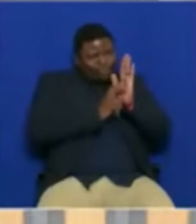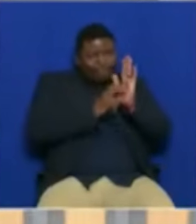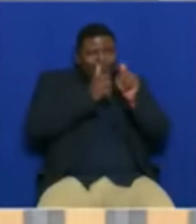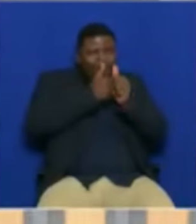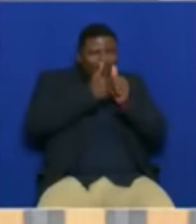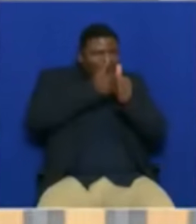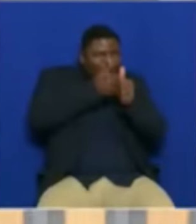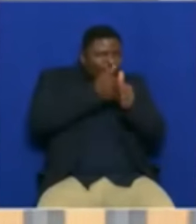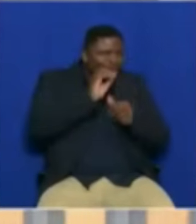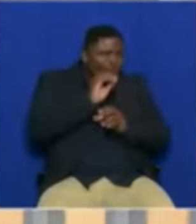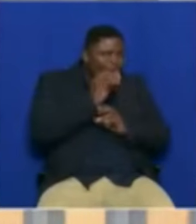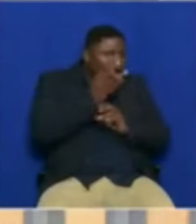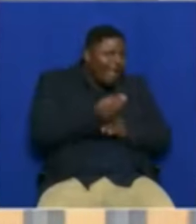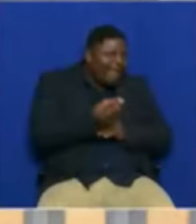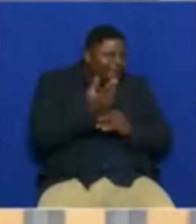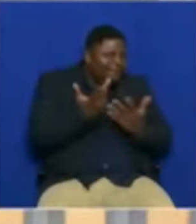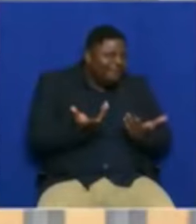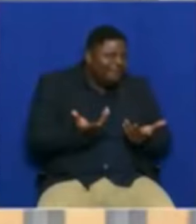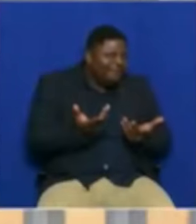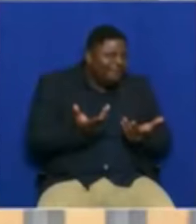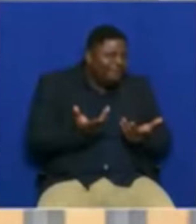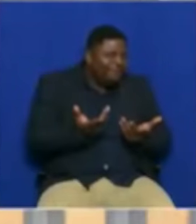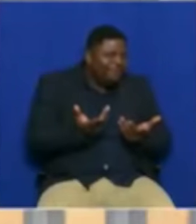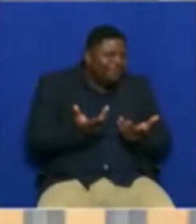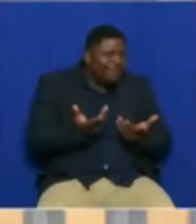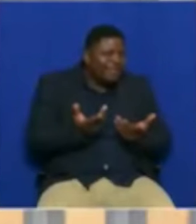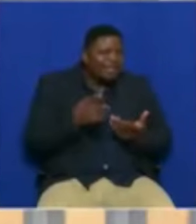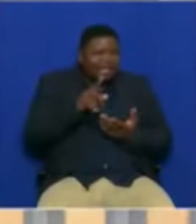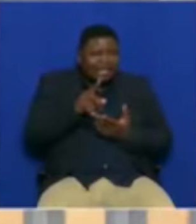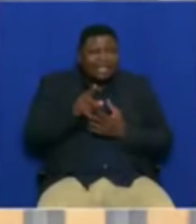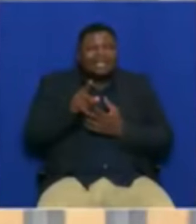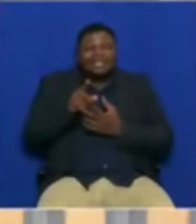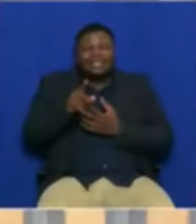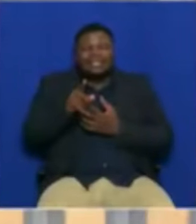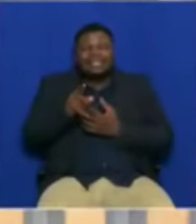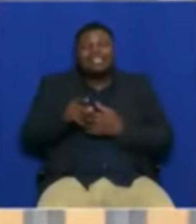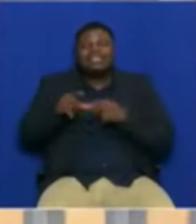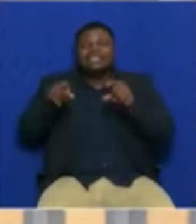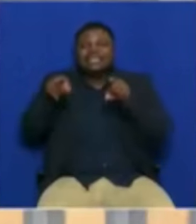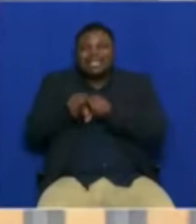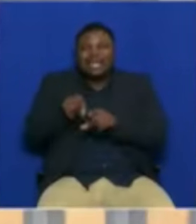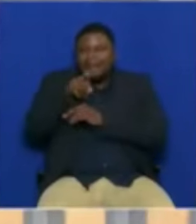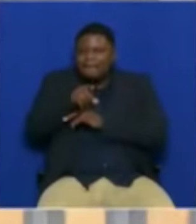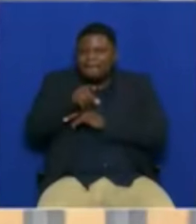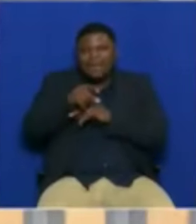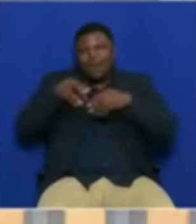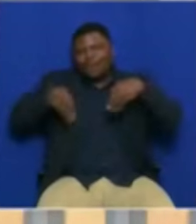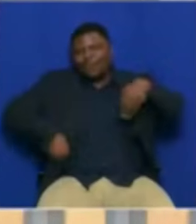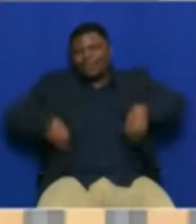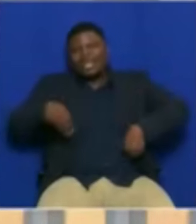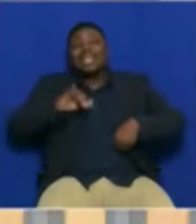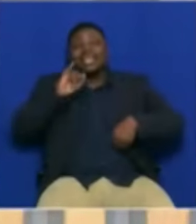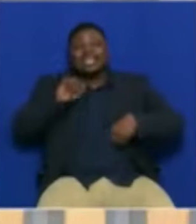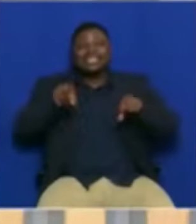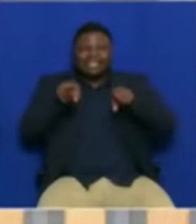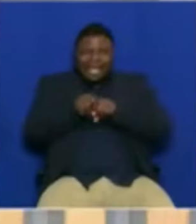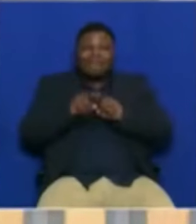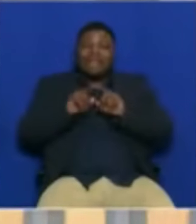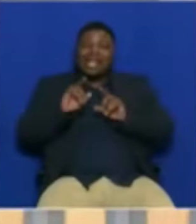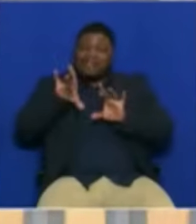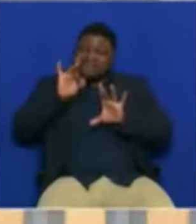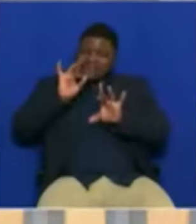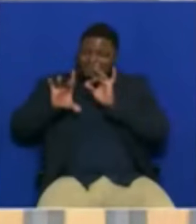that that would automatically translate to corruption. But we're not even there. Just at the level